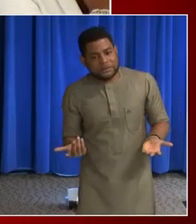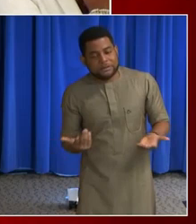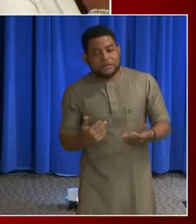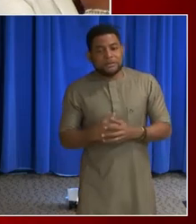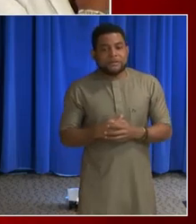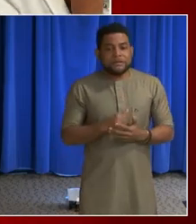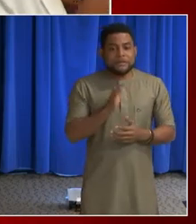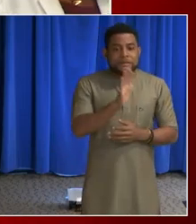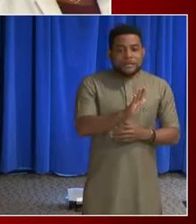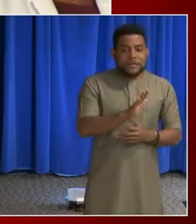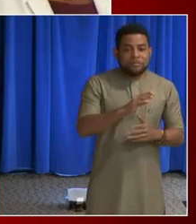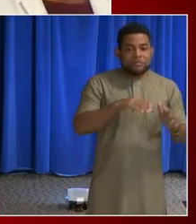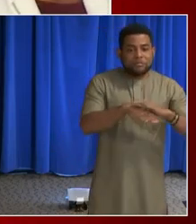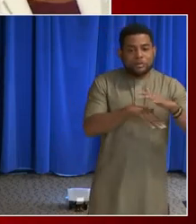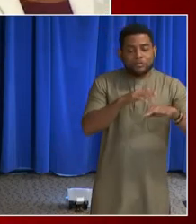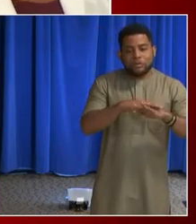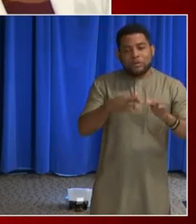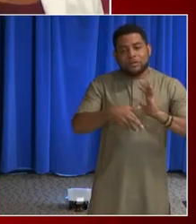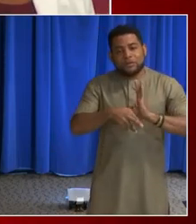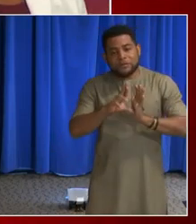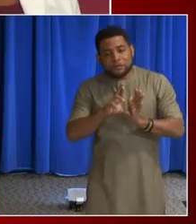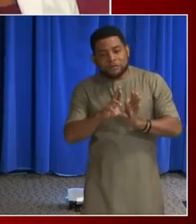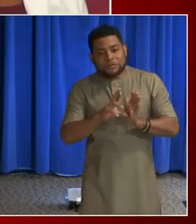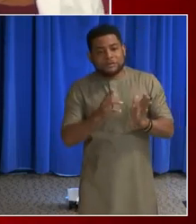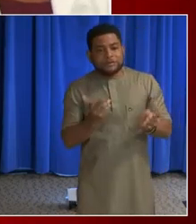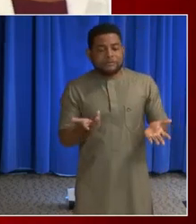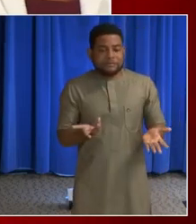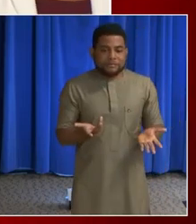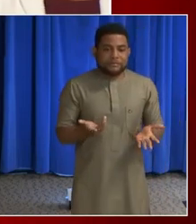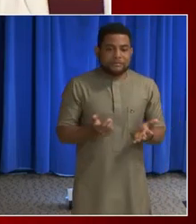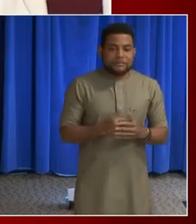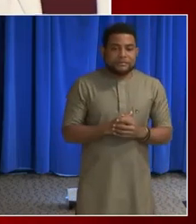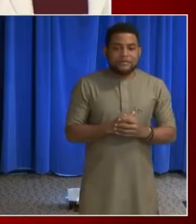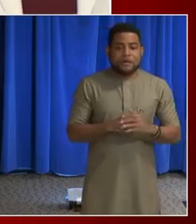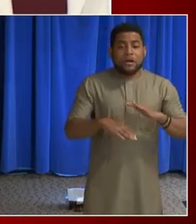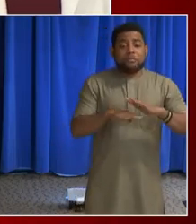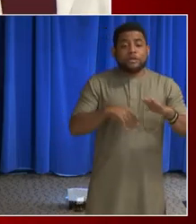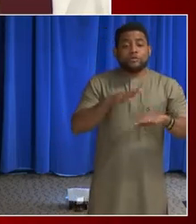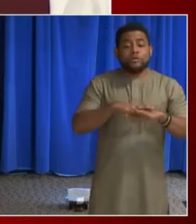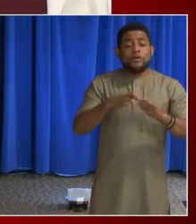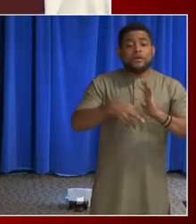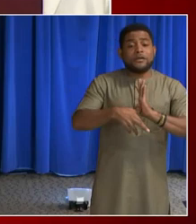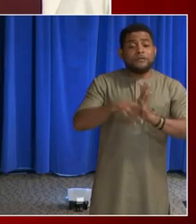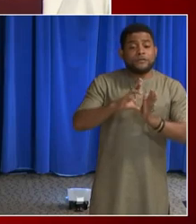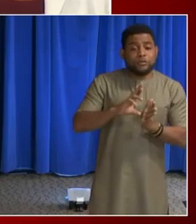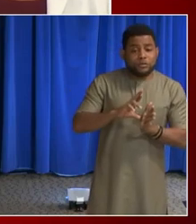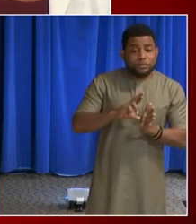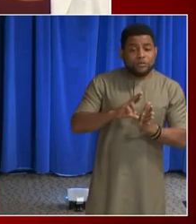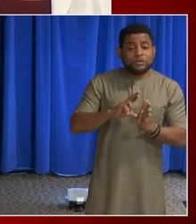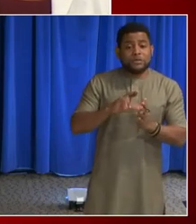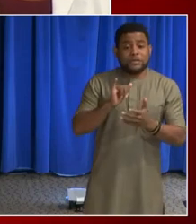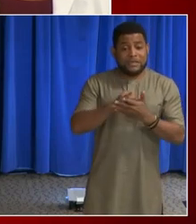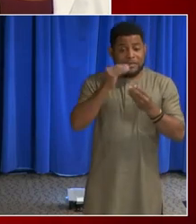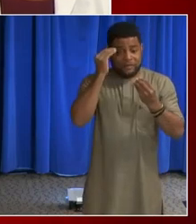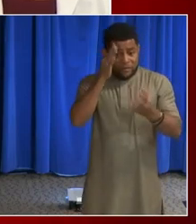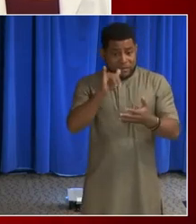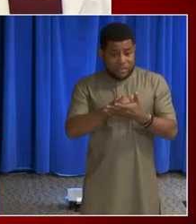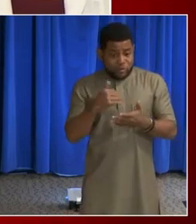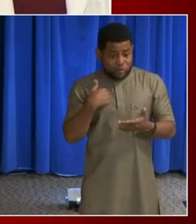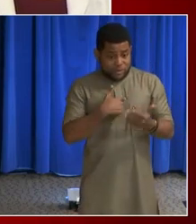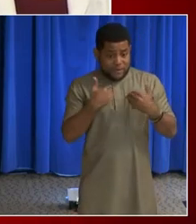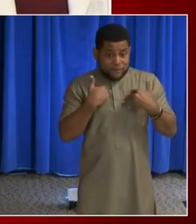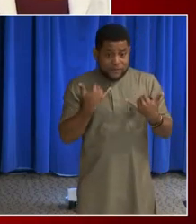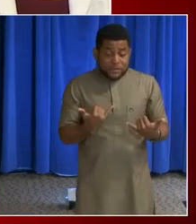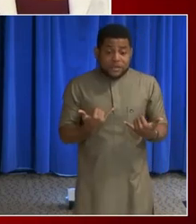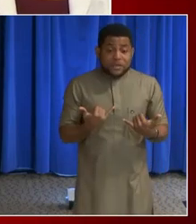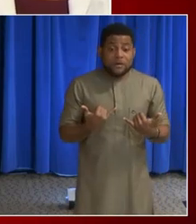the review of what based upon a review of the information that we have at this point,